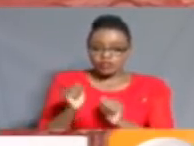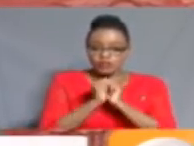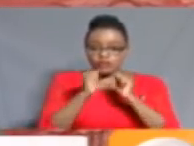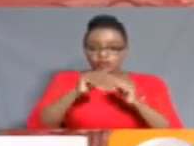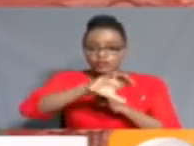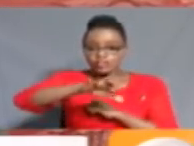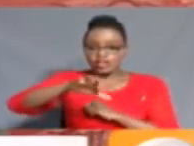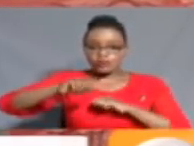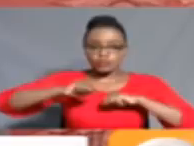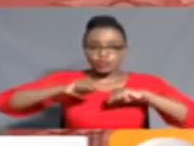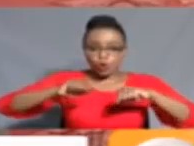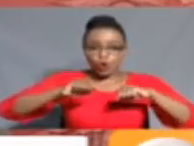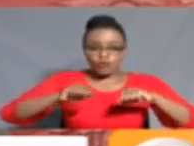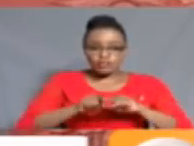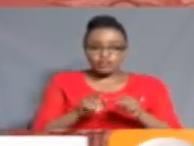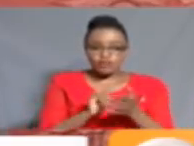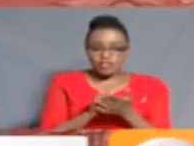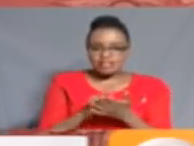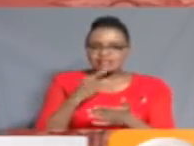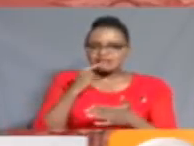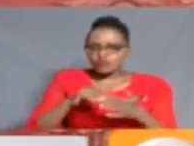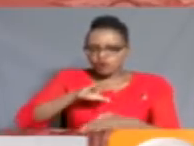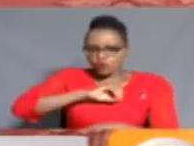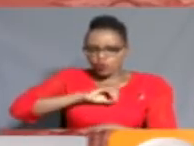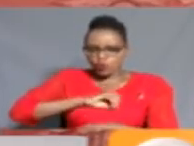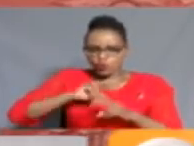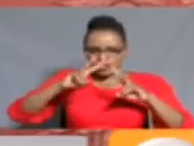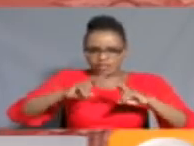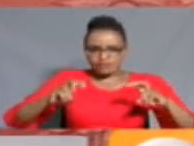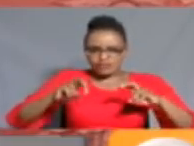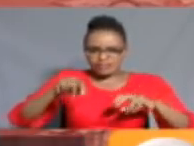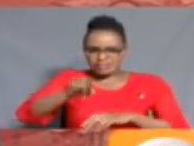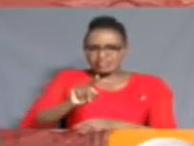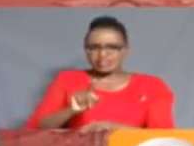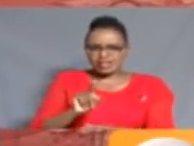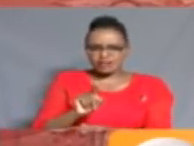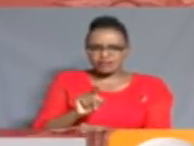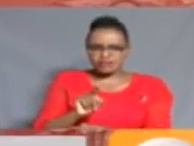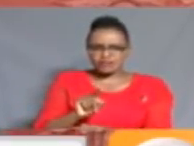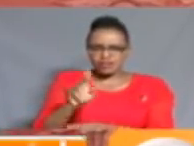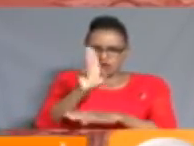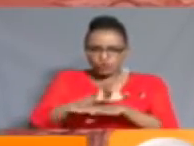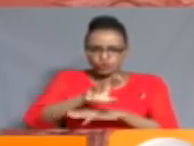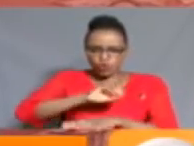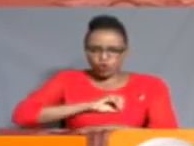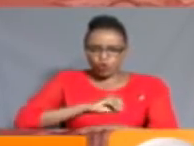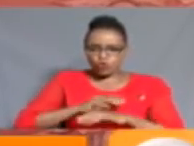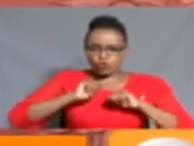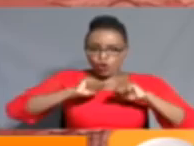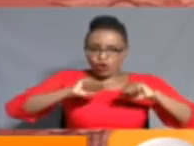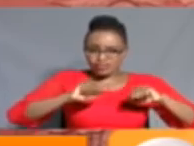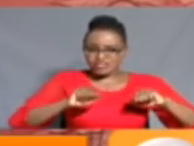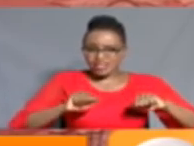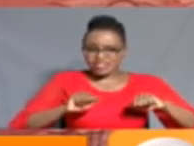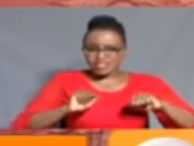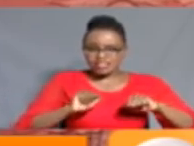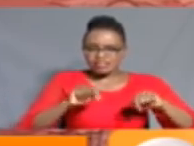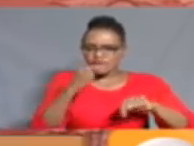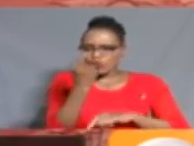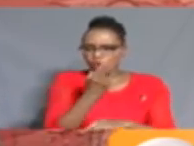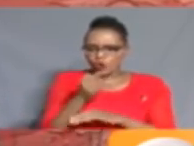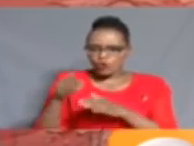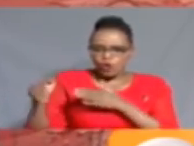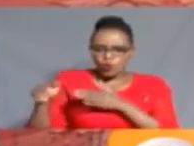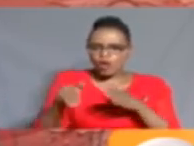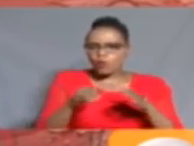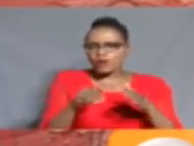15 county officials and instigating his own investigation using his own officers is just a way